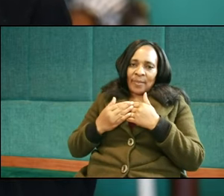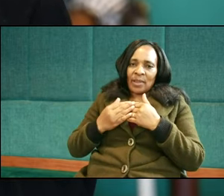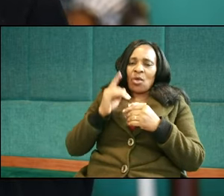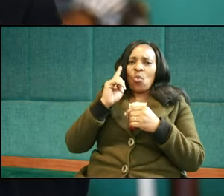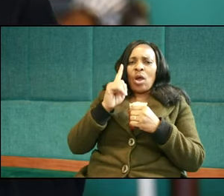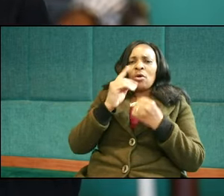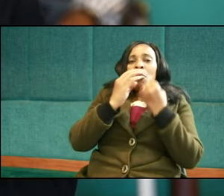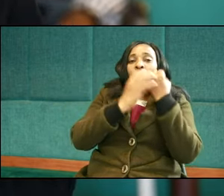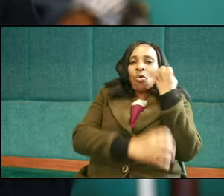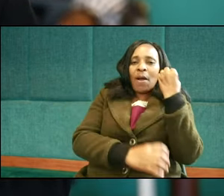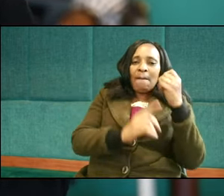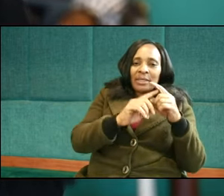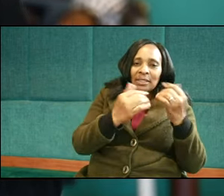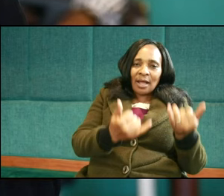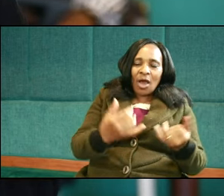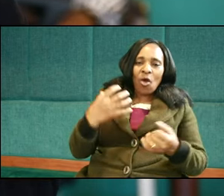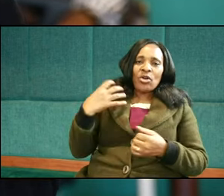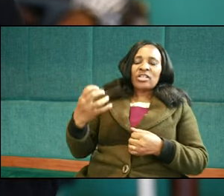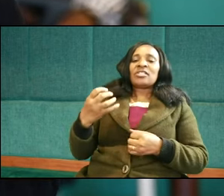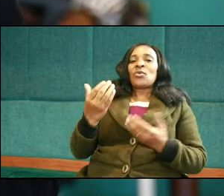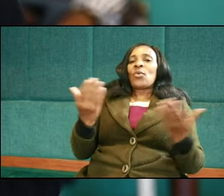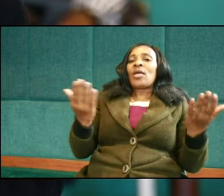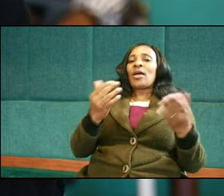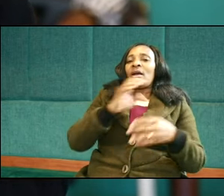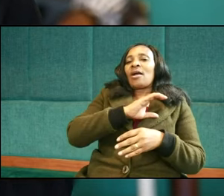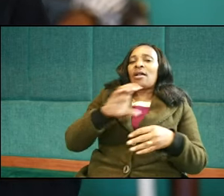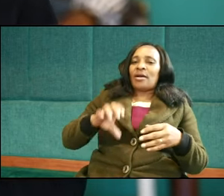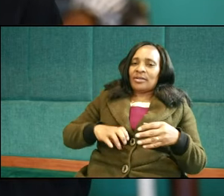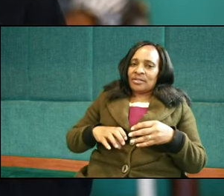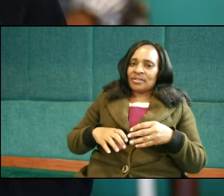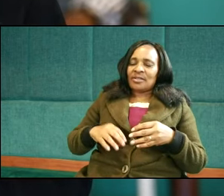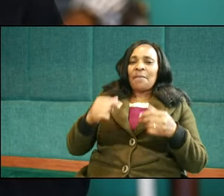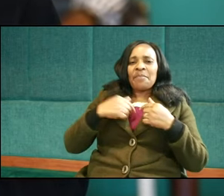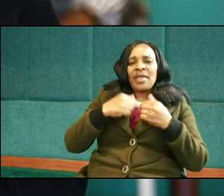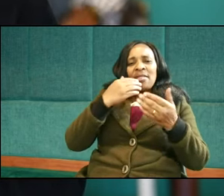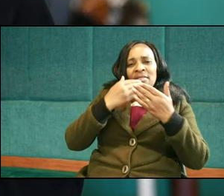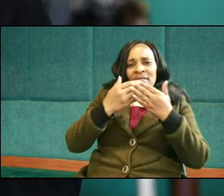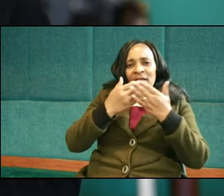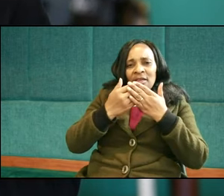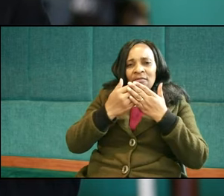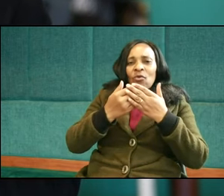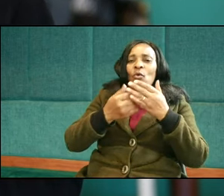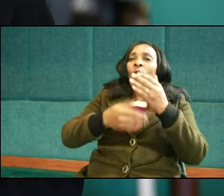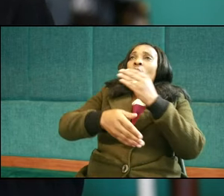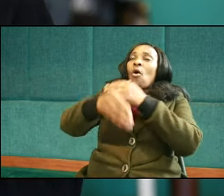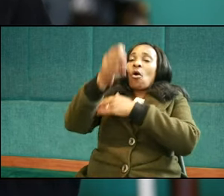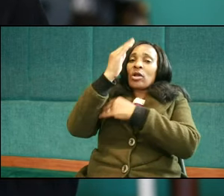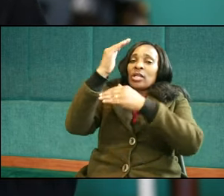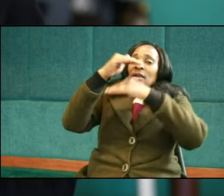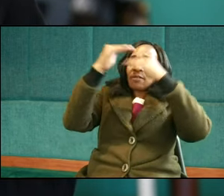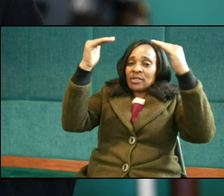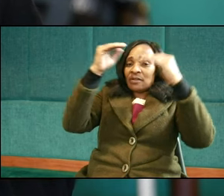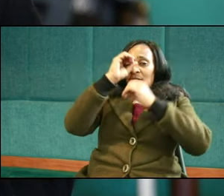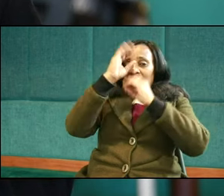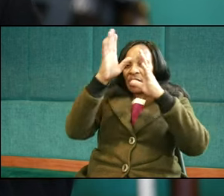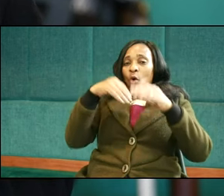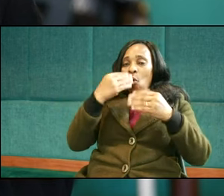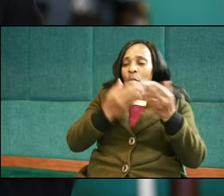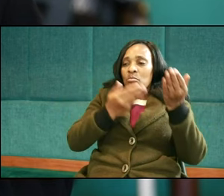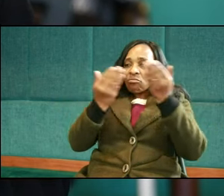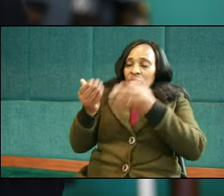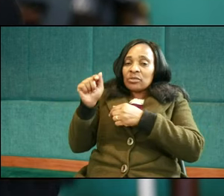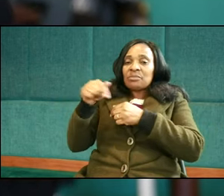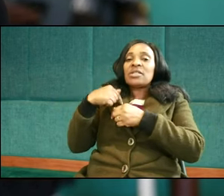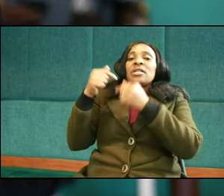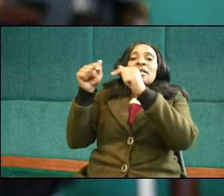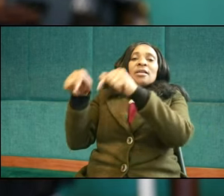was poor, but now she's rich in Christ. I am very thankful to my Heavenly Father who brought me here, she said.